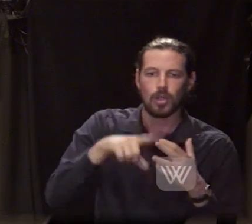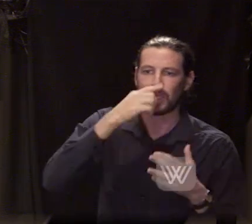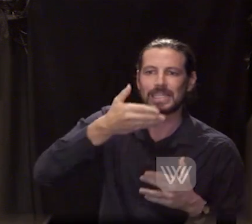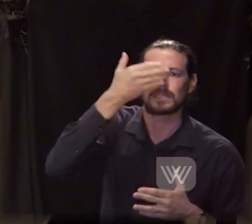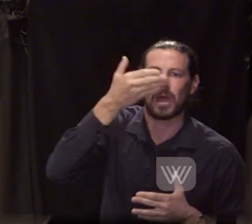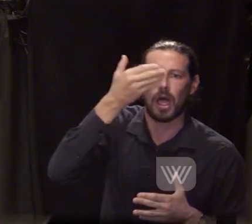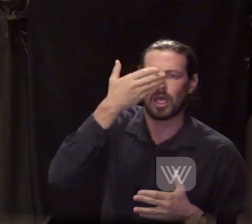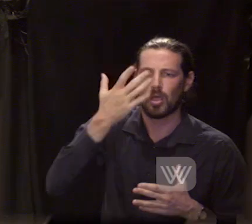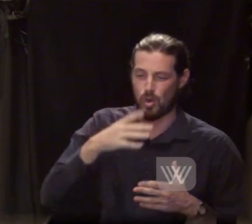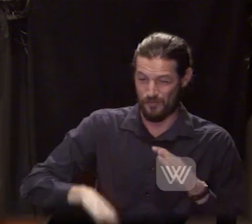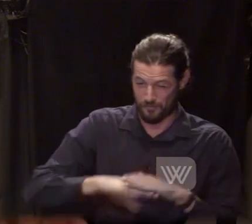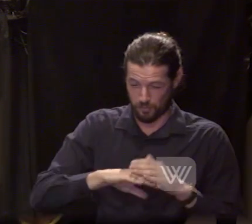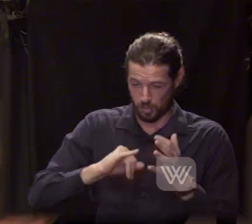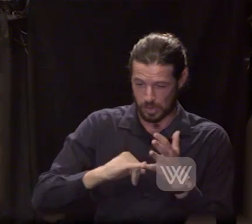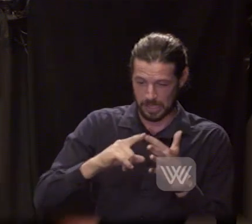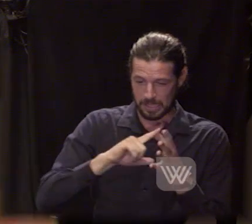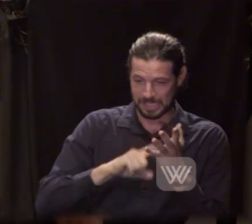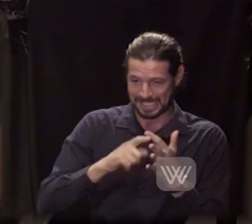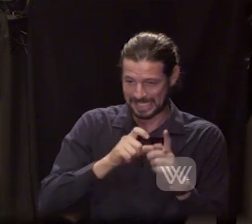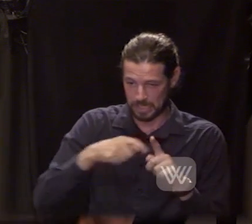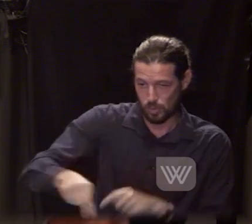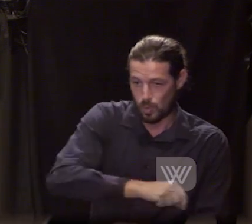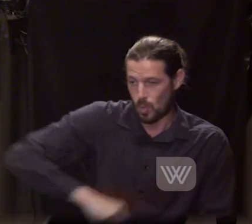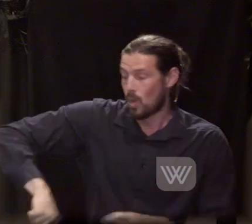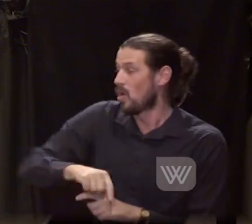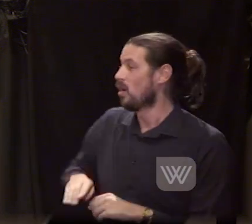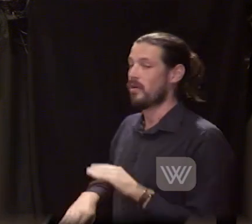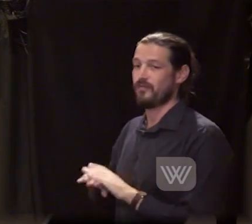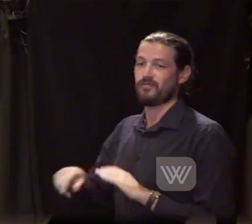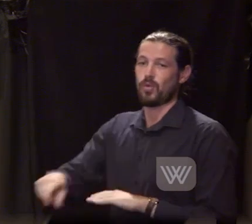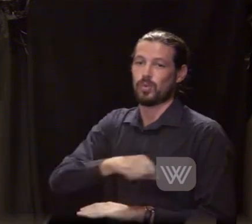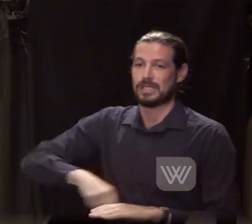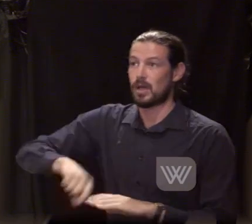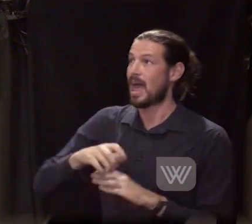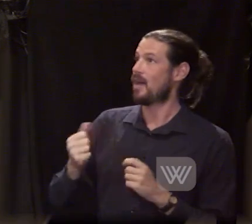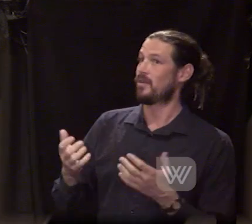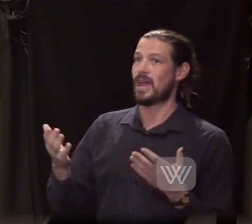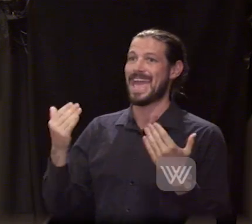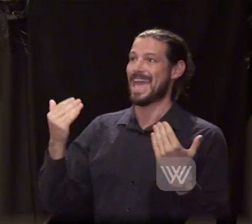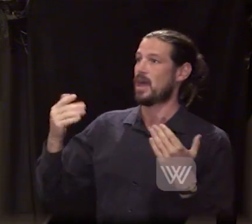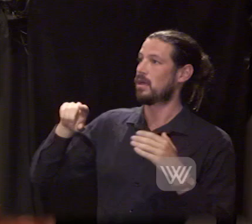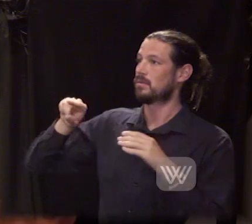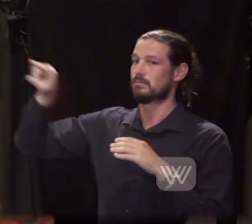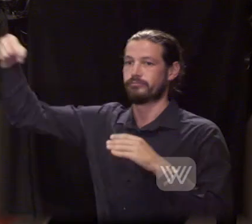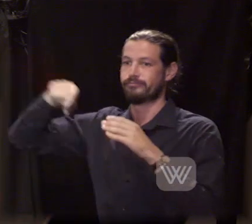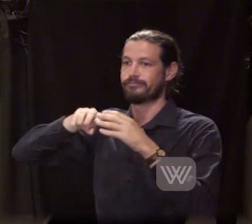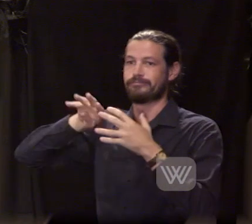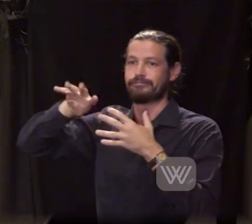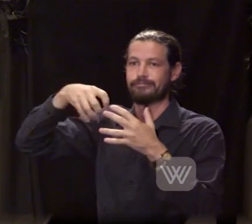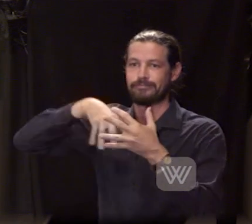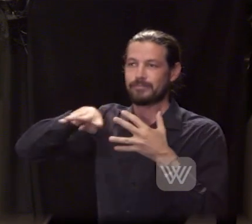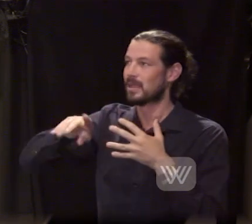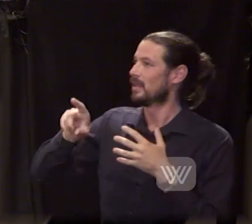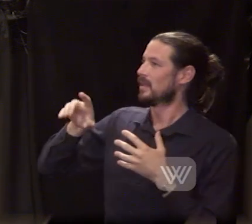No, we didn't smell the outdoors. There is an air circulation system within the dome, and it's not super technical because it's not a proper life support